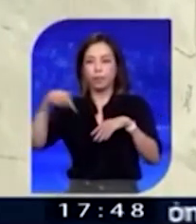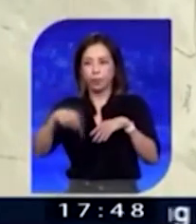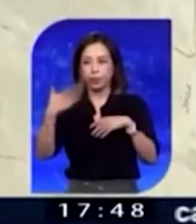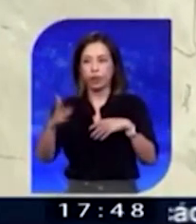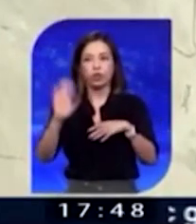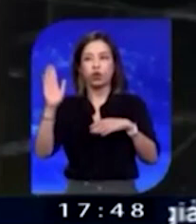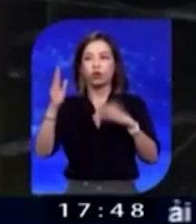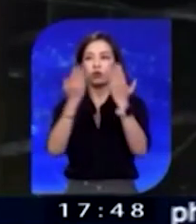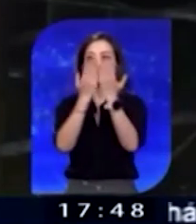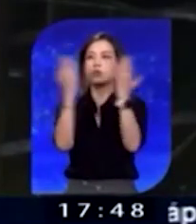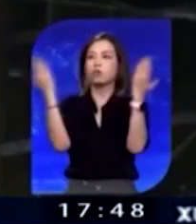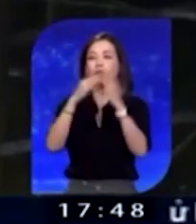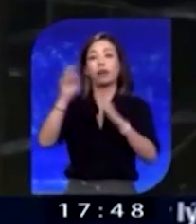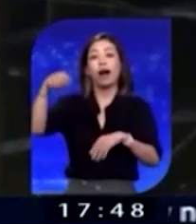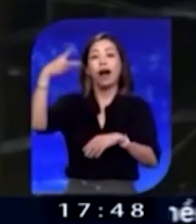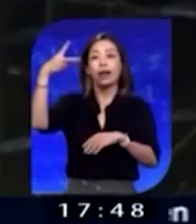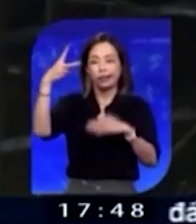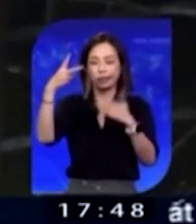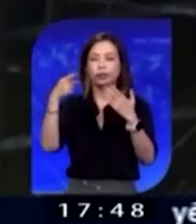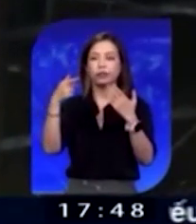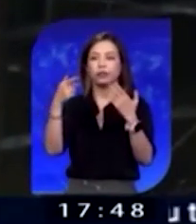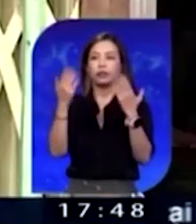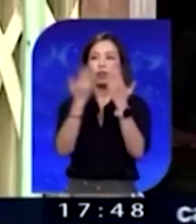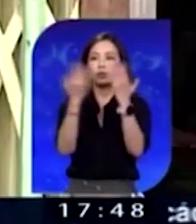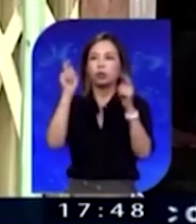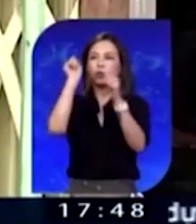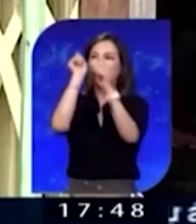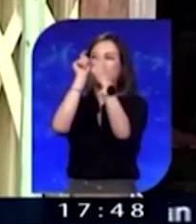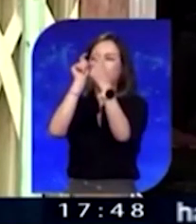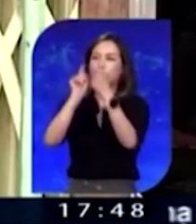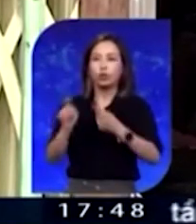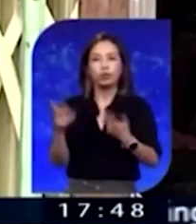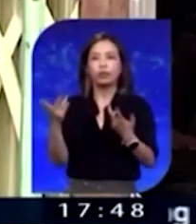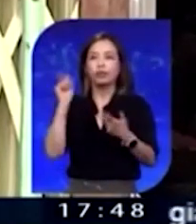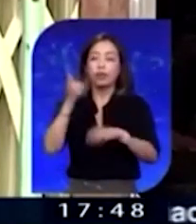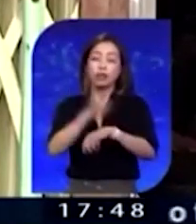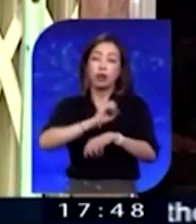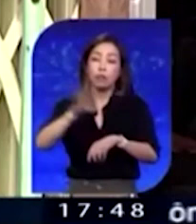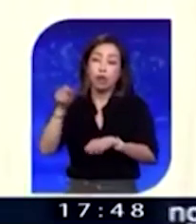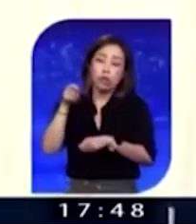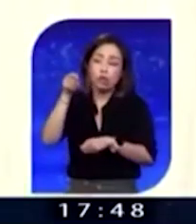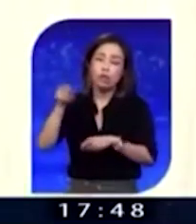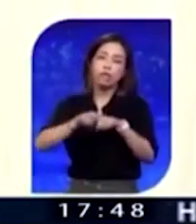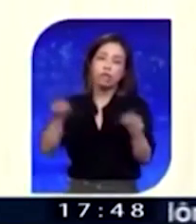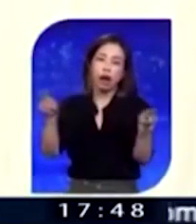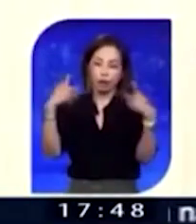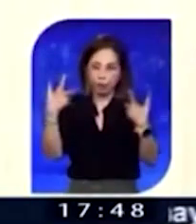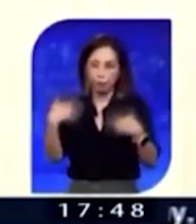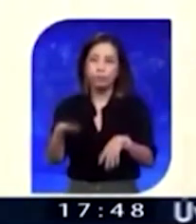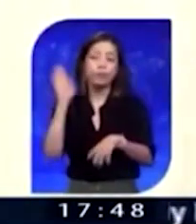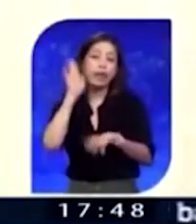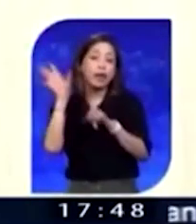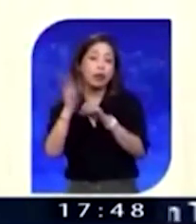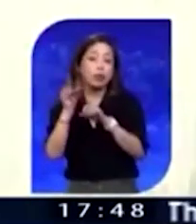Police have detained the owner of the building, Nghiêm Quang Minh, accusing him of violating fire prevention regulations. The Minister of Public Security said in a